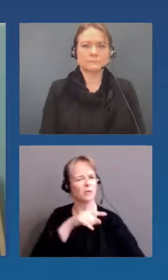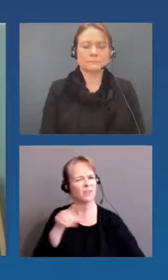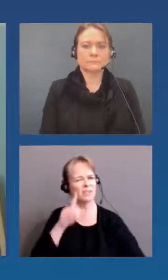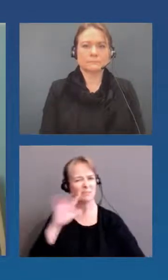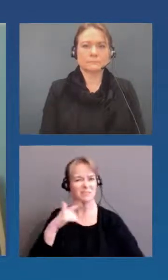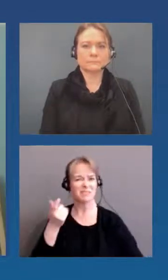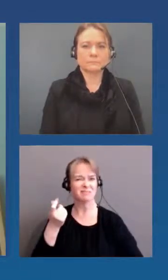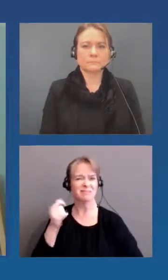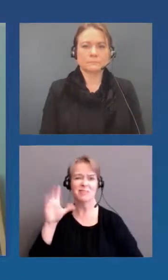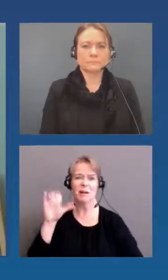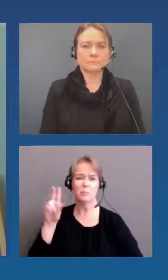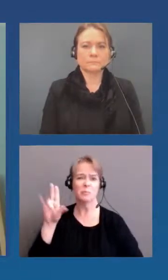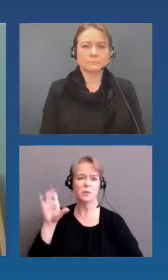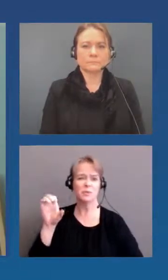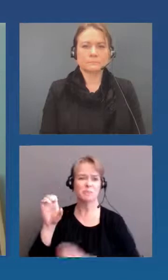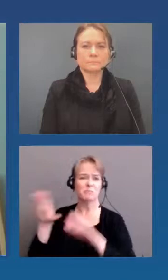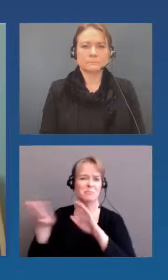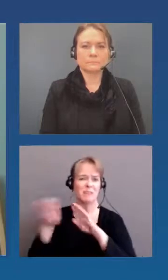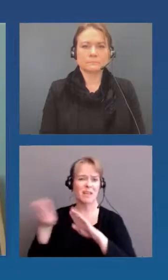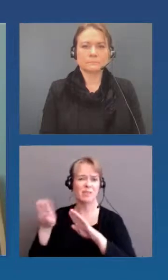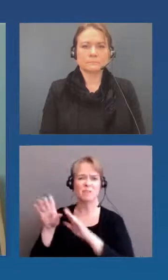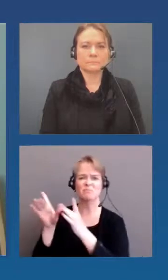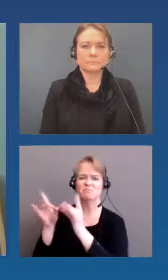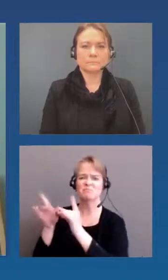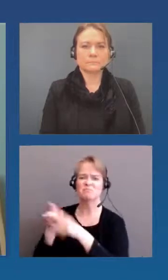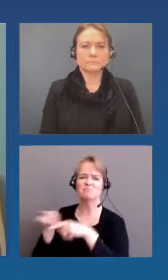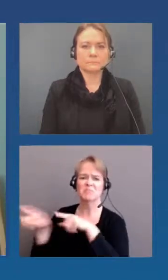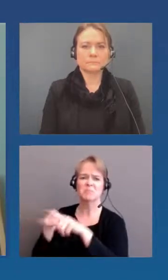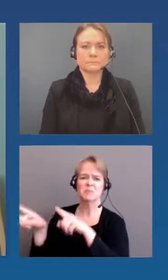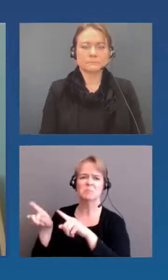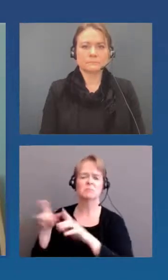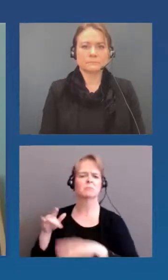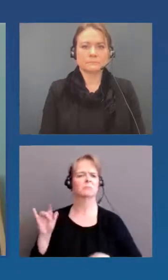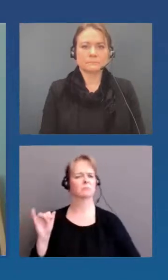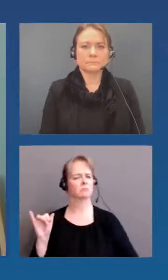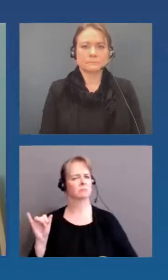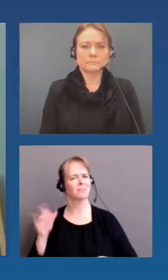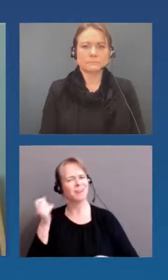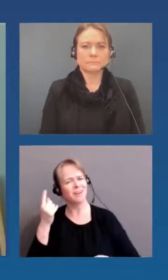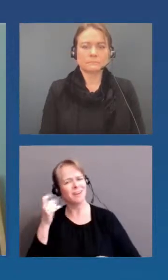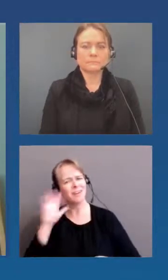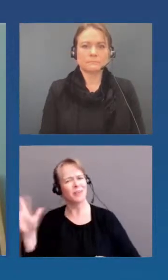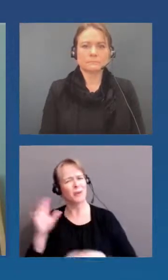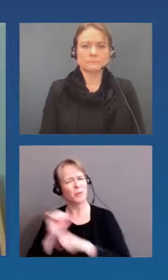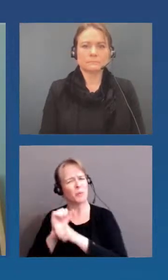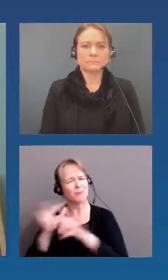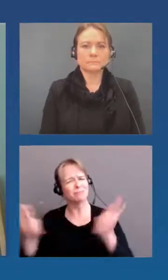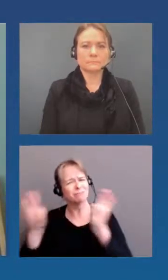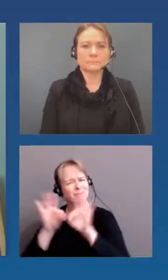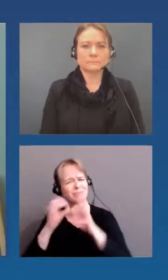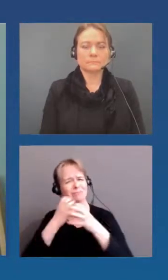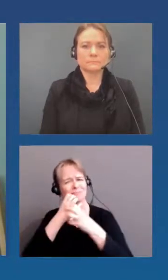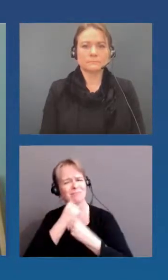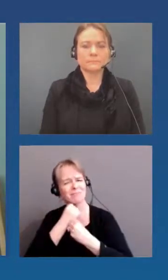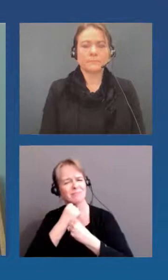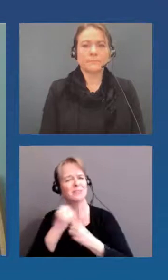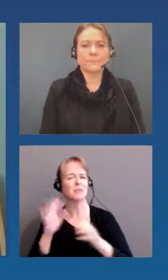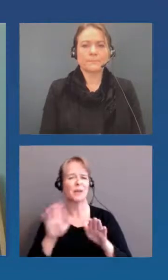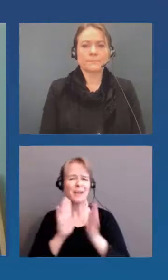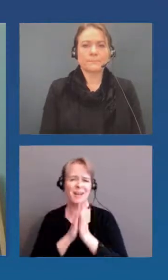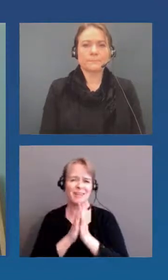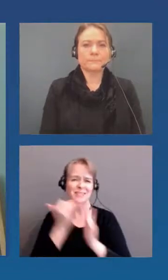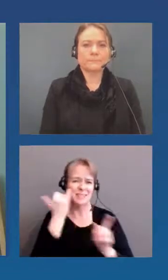Given the objectives of case and contact management and the importance of this work, I am asking those who have been directly affected